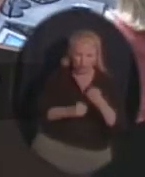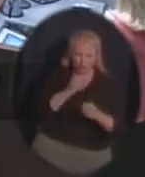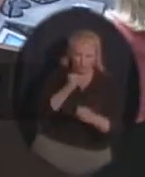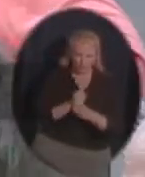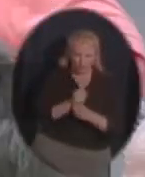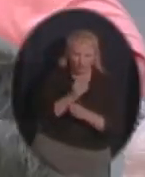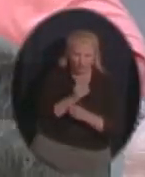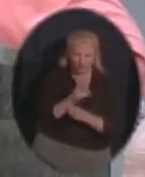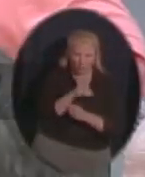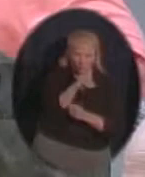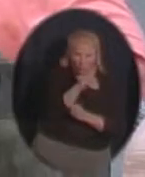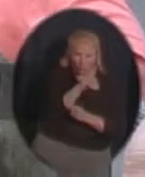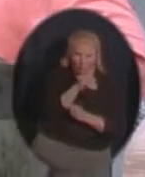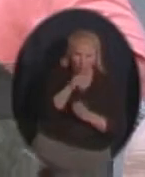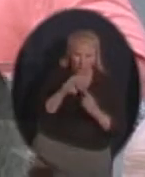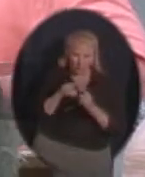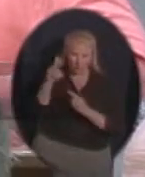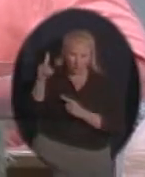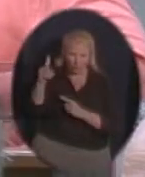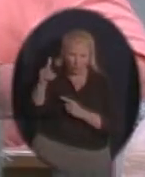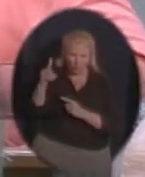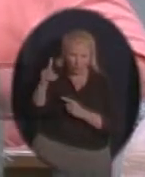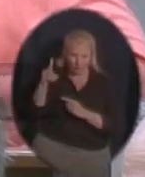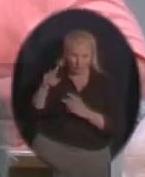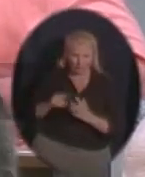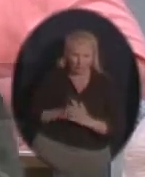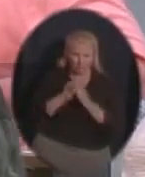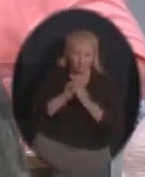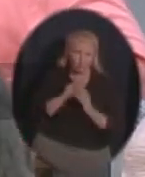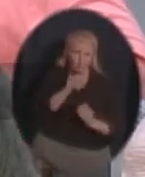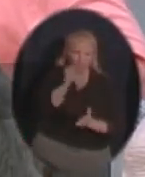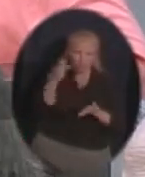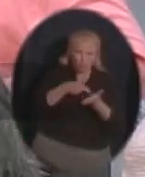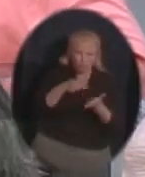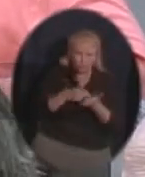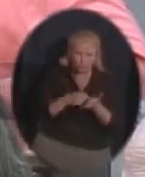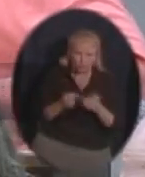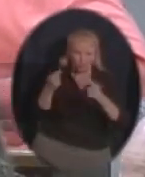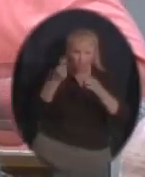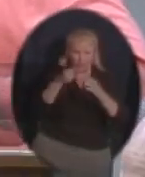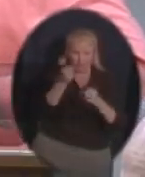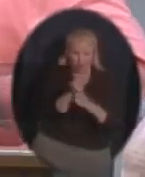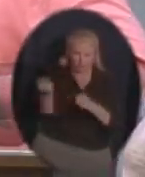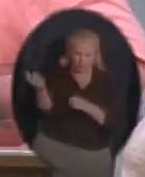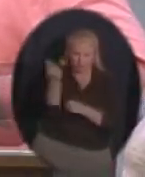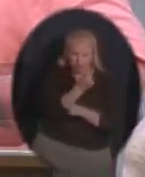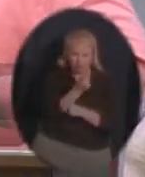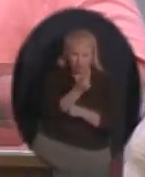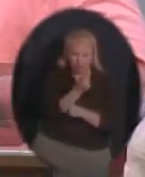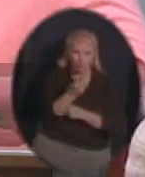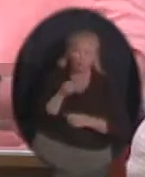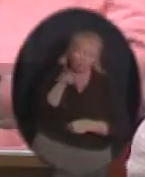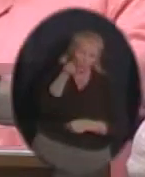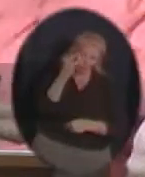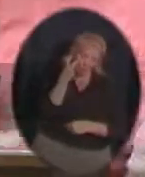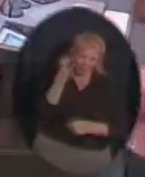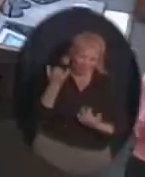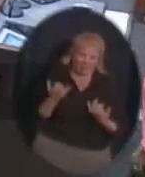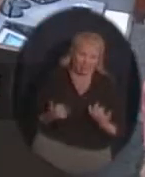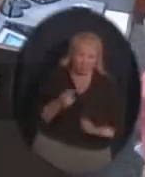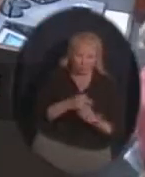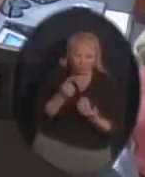one-to-one initiative, and so they're not due for replacement until next year. Great, thank you. You'll be seeing this again in about a year. Okay, thank